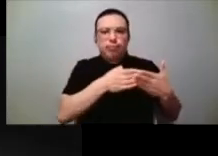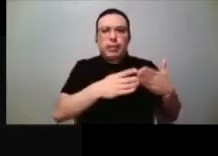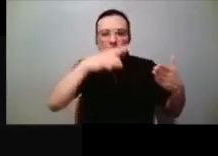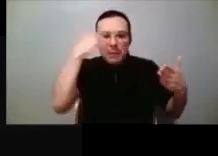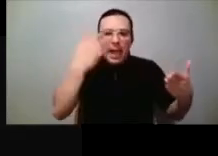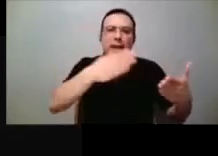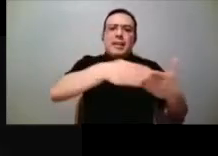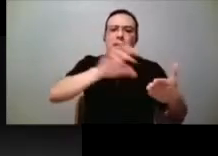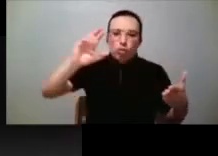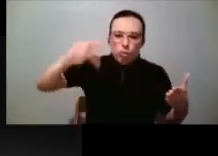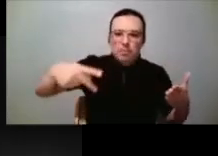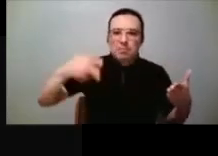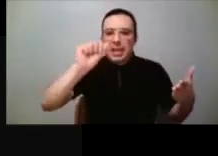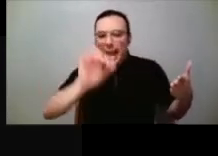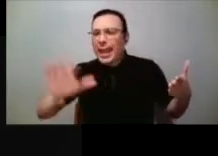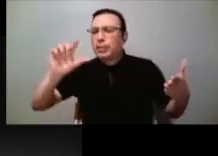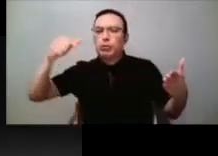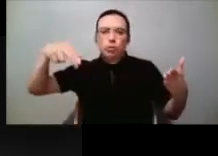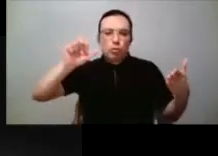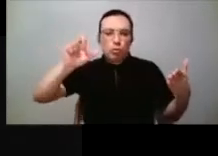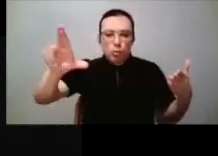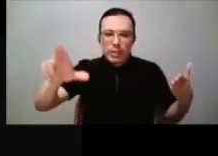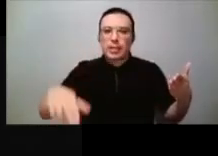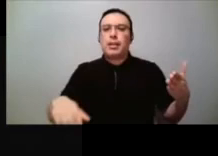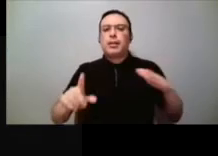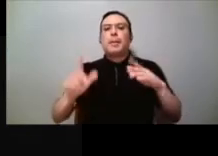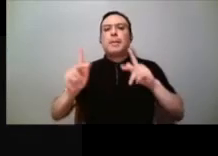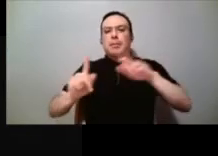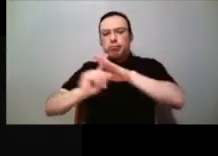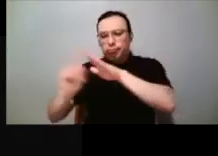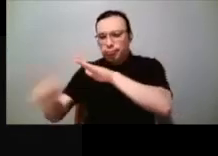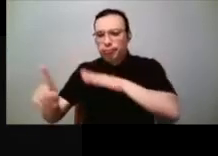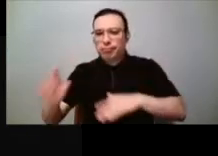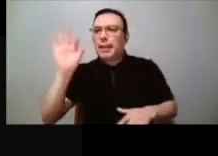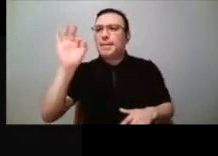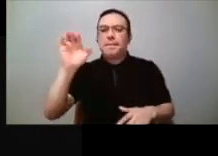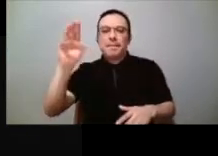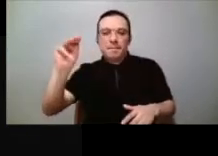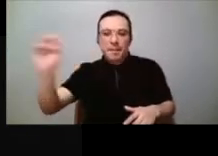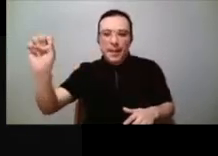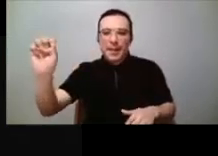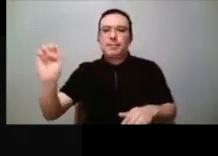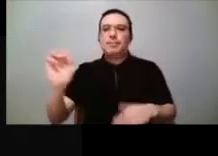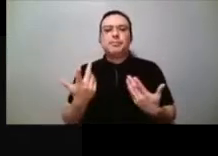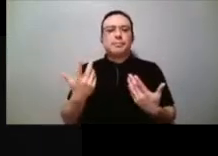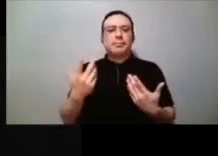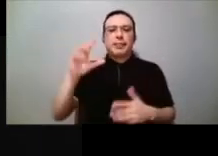-refugee, anti-femme, anti-trans, necronormal of settler coloniality,